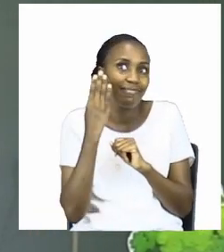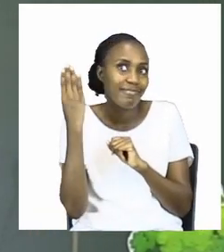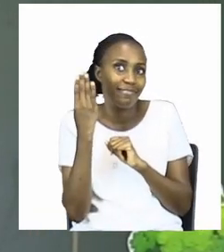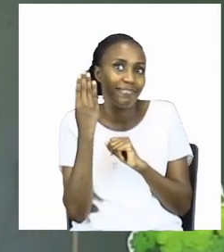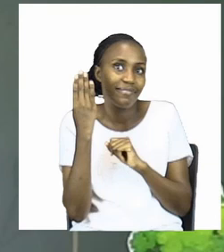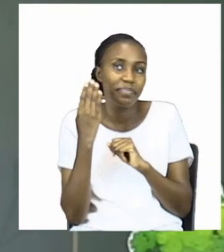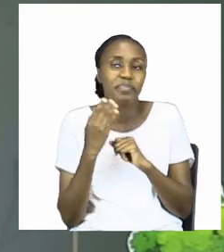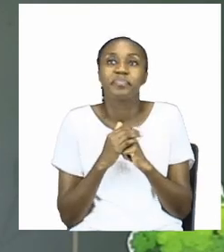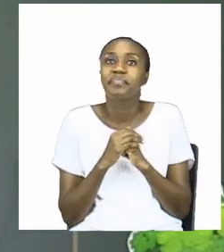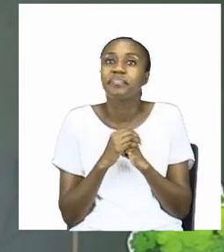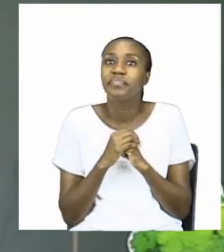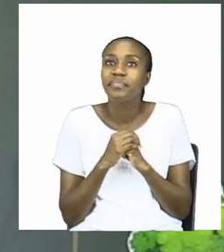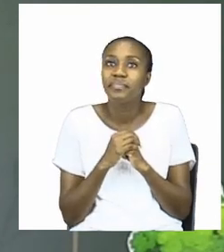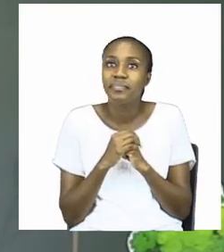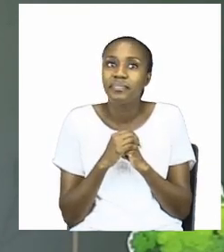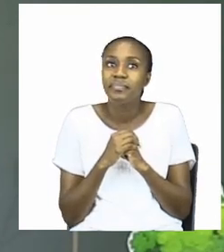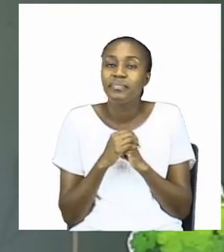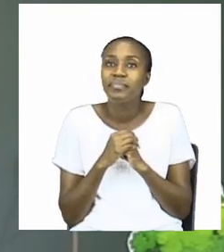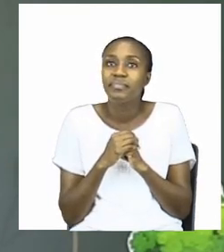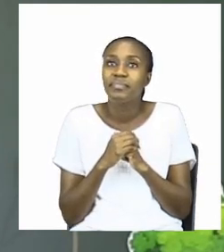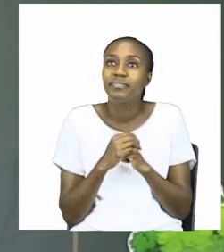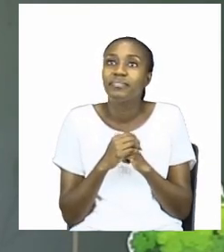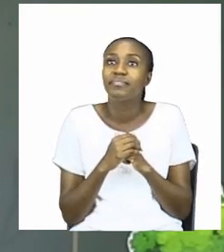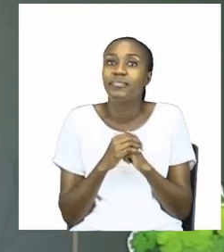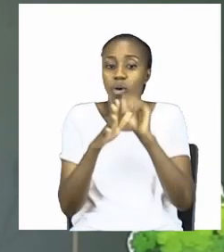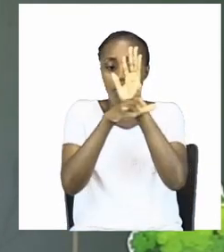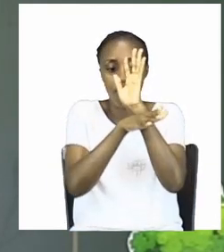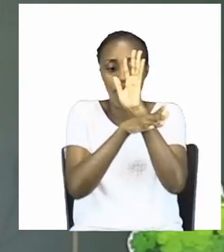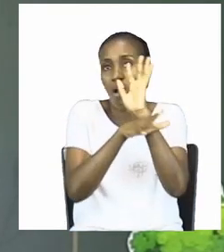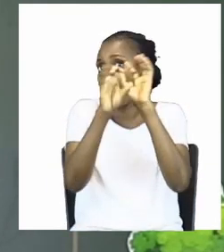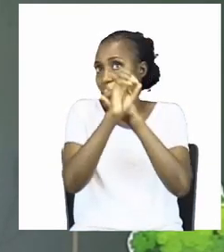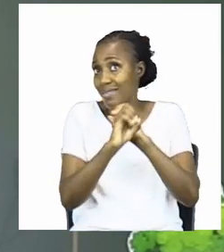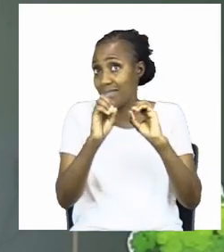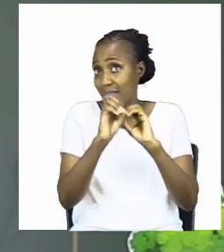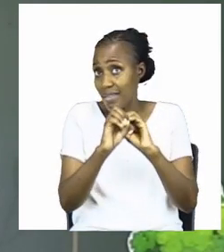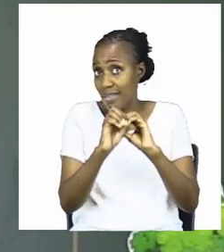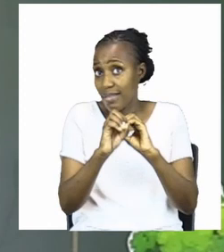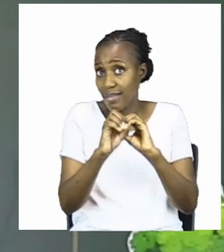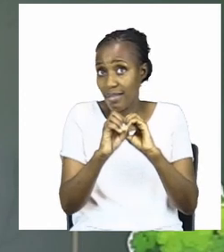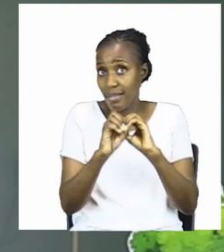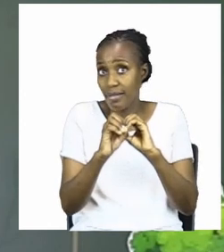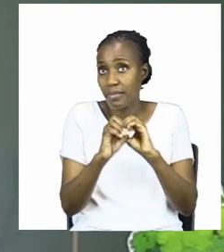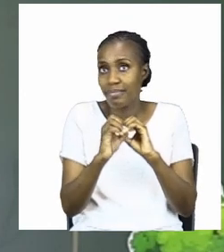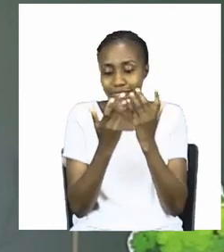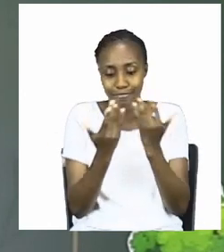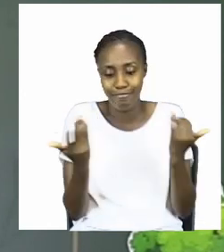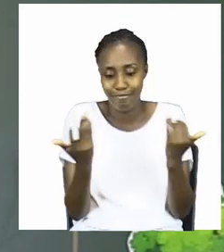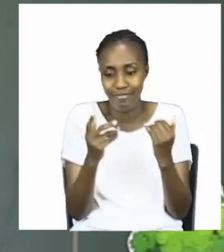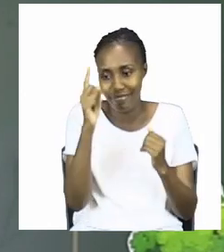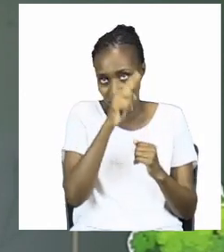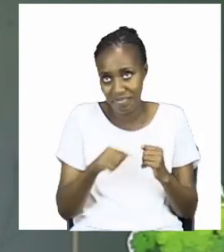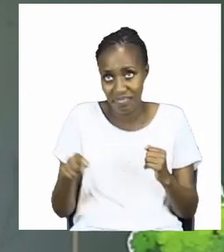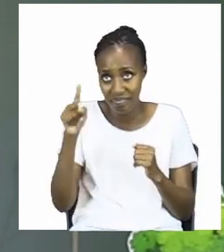with a blue crayon. And then you find the tree that is just used for shade, and